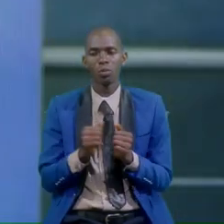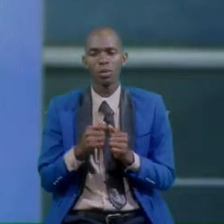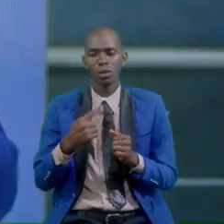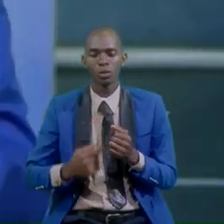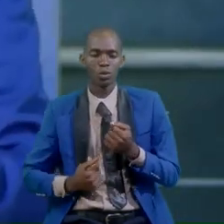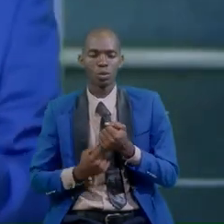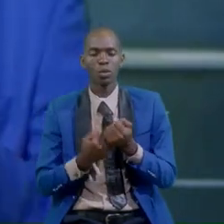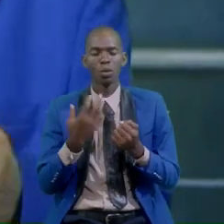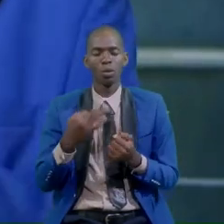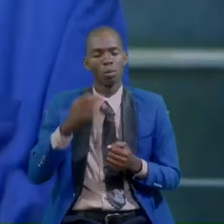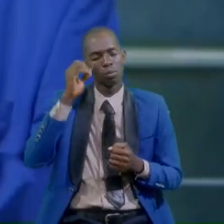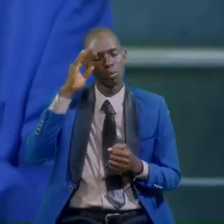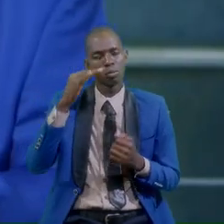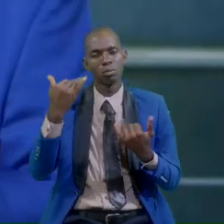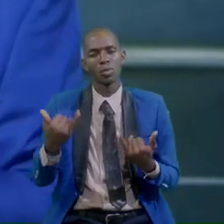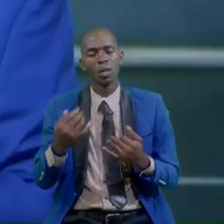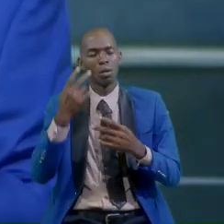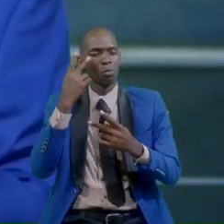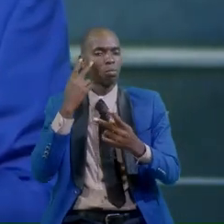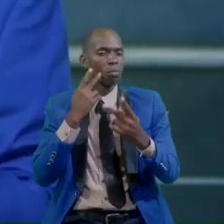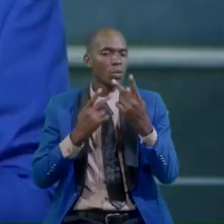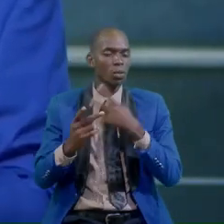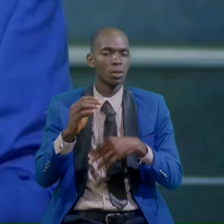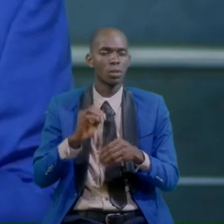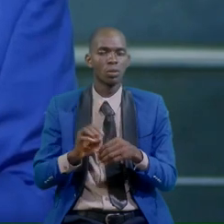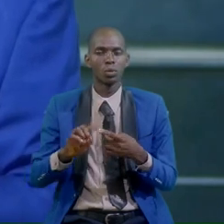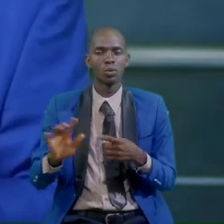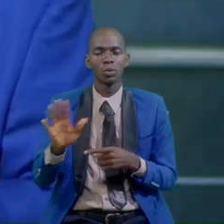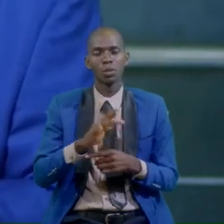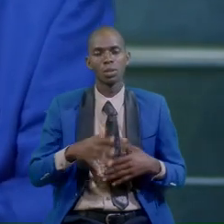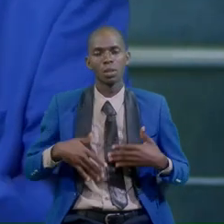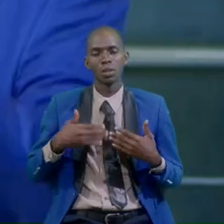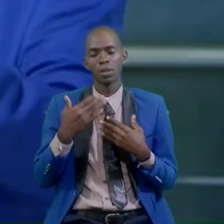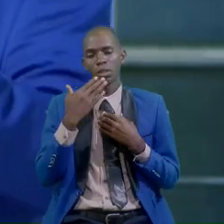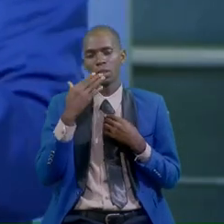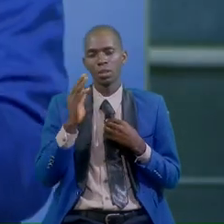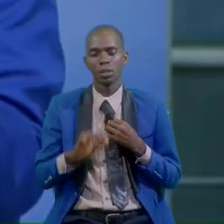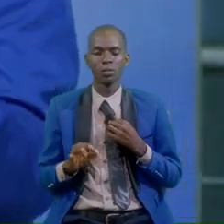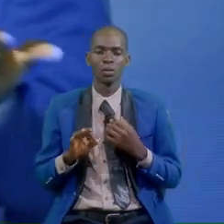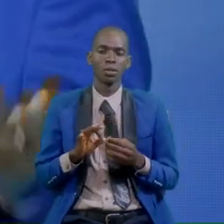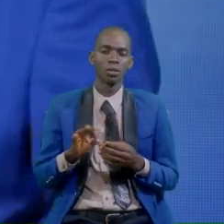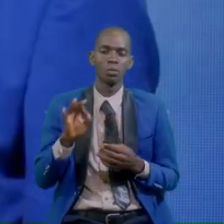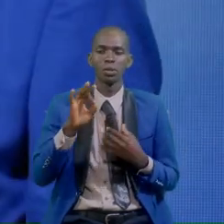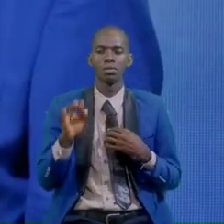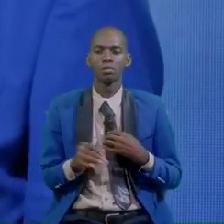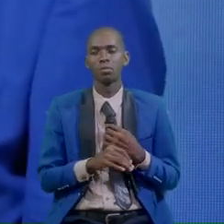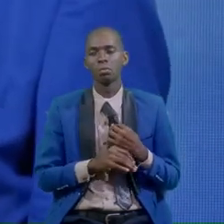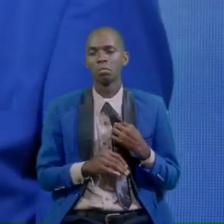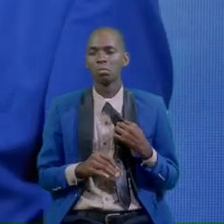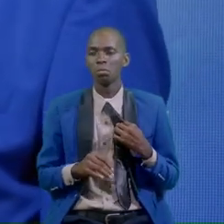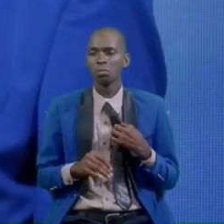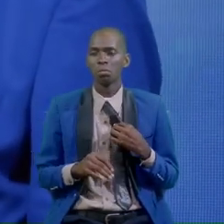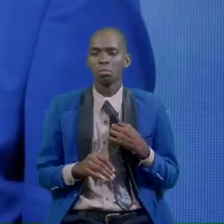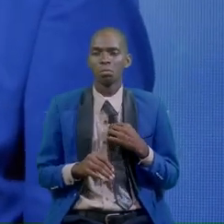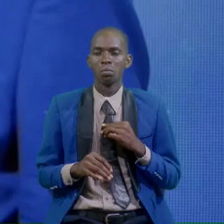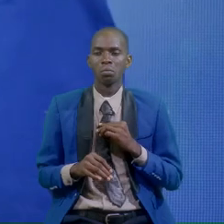say, I'm prophesying into your life. Evil spirit. Or somebody now comes like